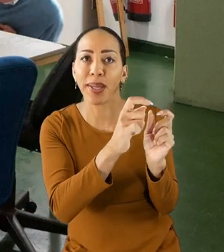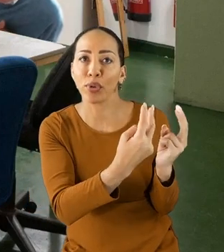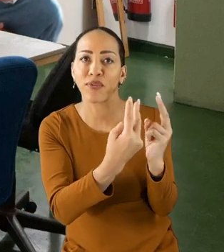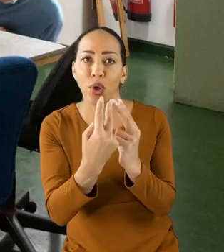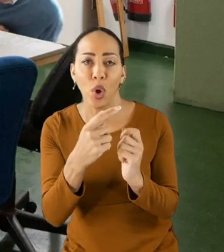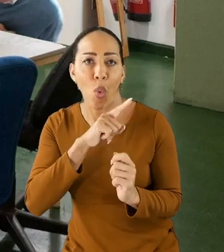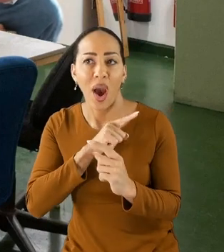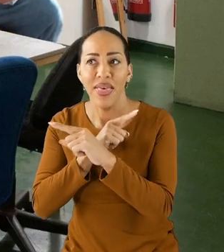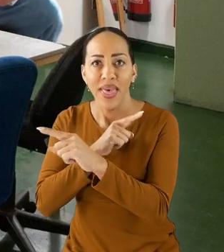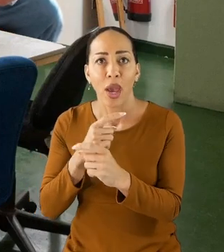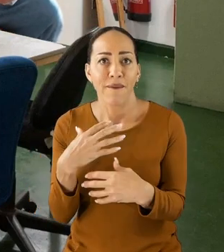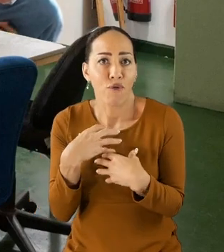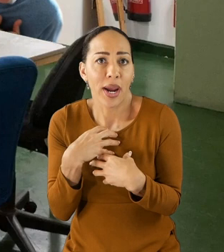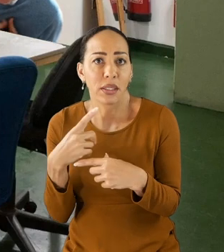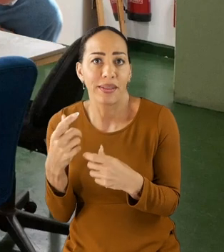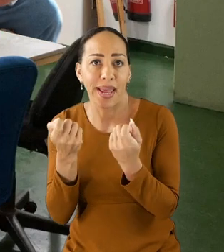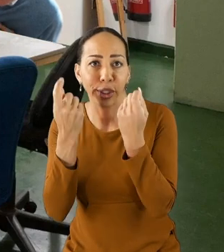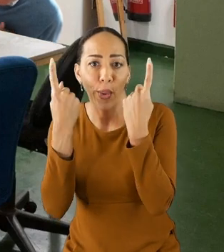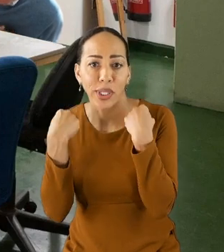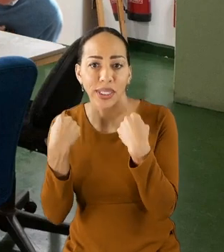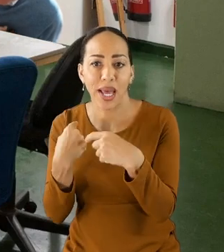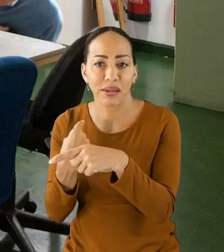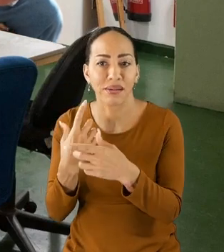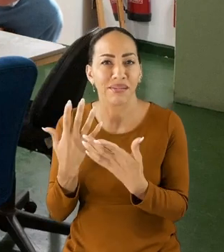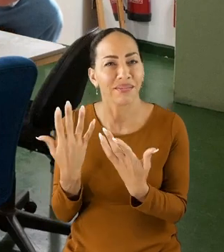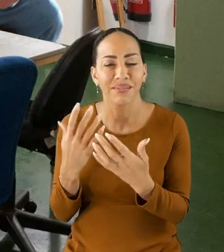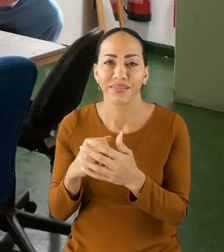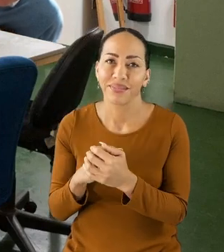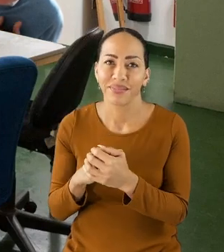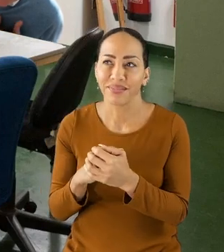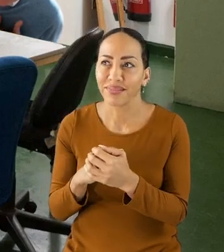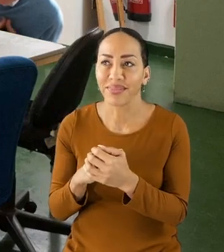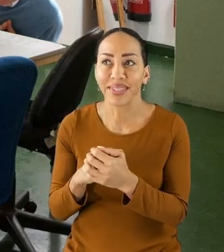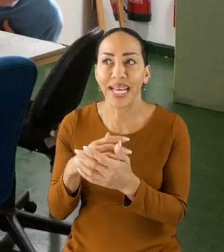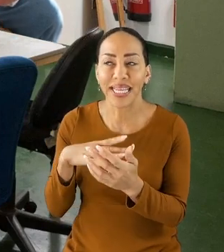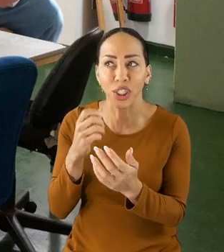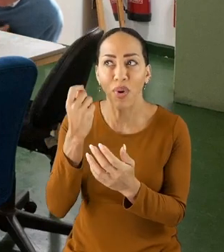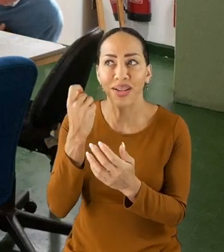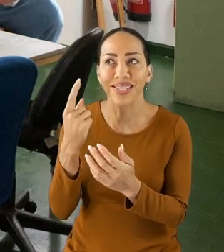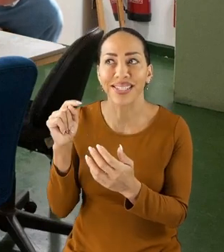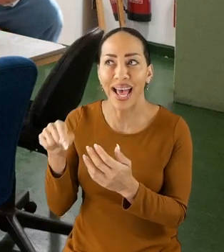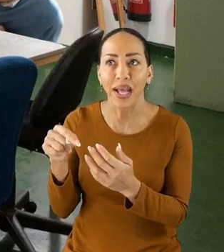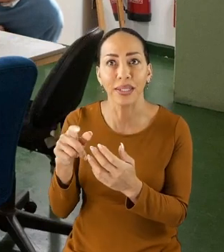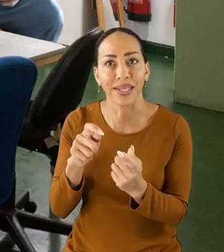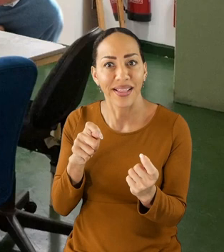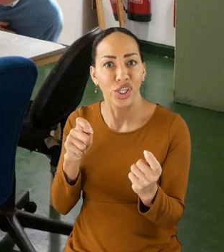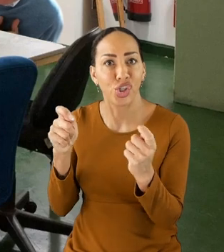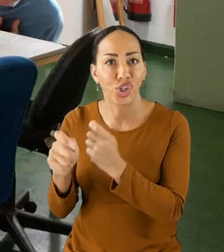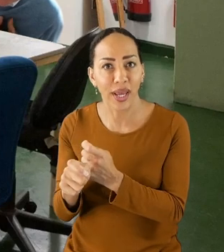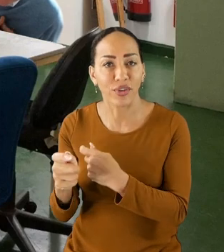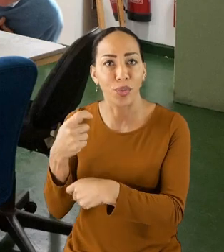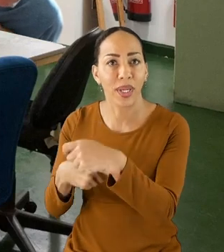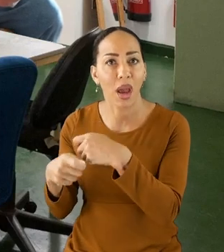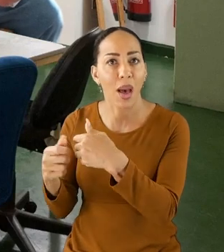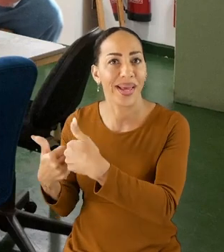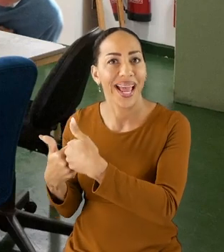tools of criticism, because they're too frightened, because they don't understand. And it isn't that difficult to understand the sort of paradigm shift